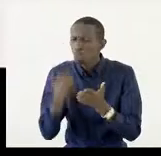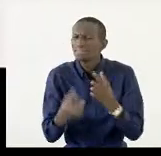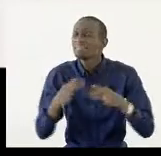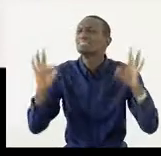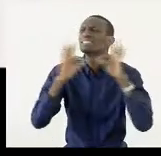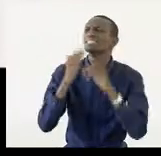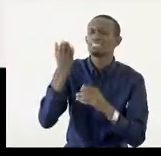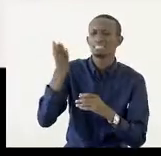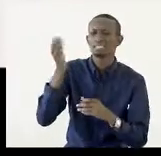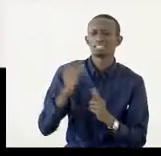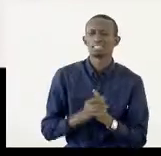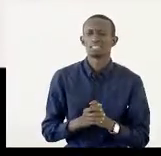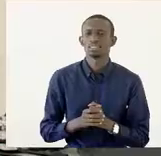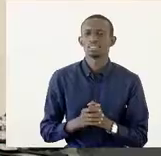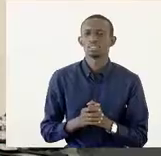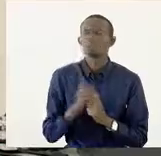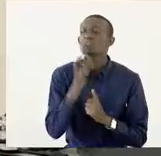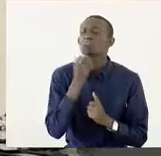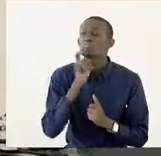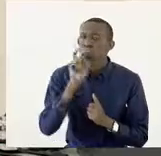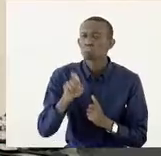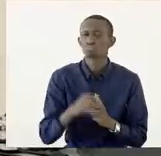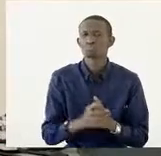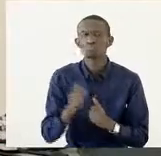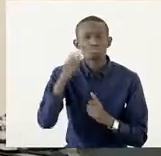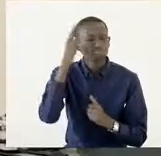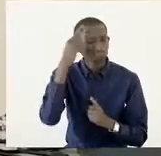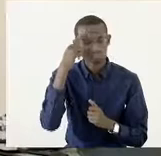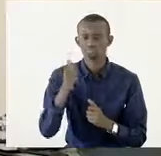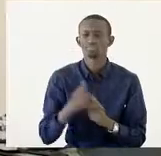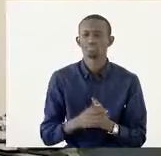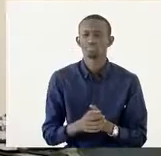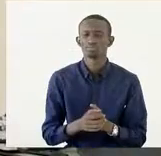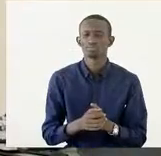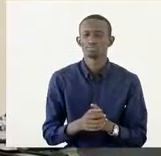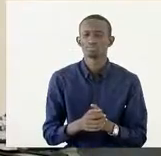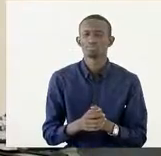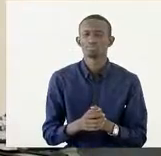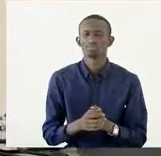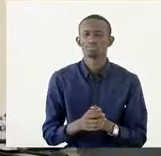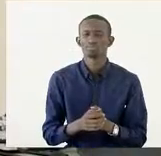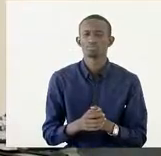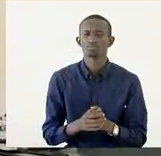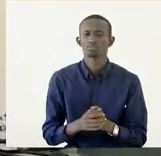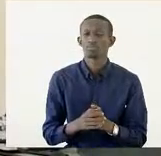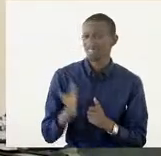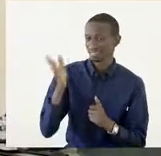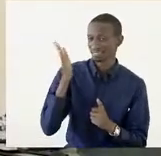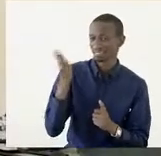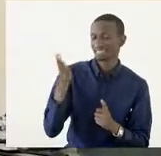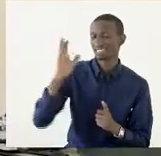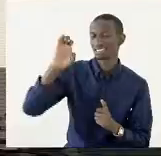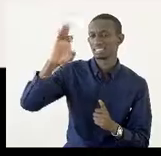reactions that you should remember is the effect of the